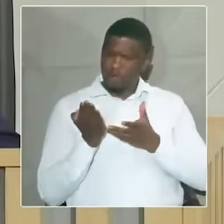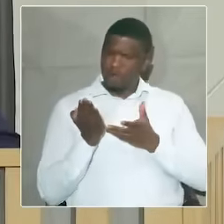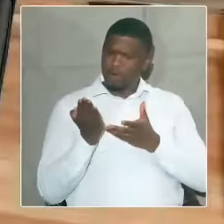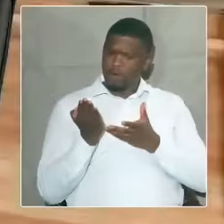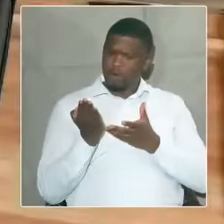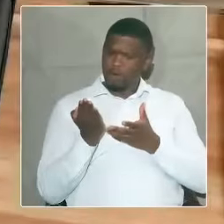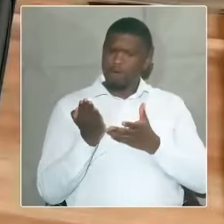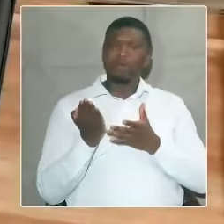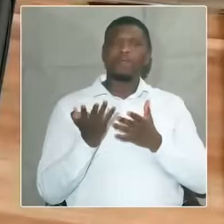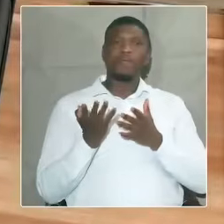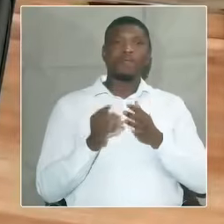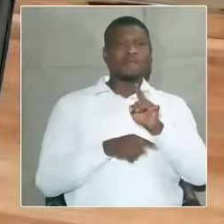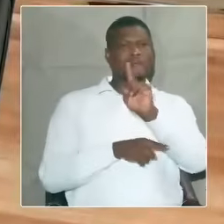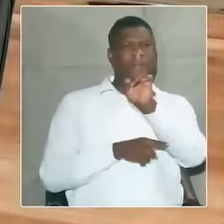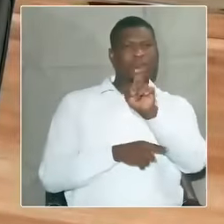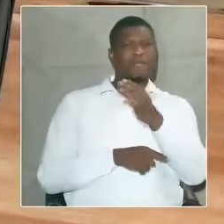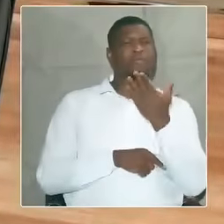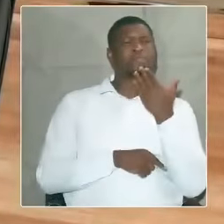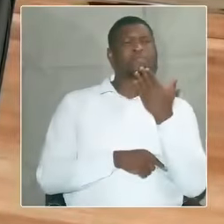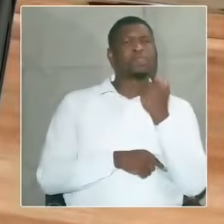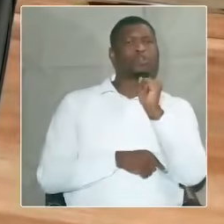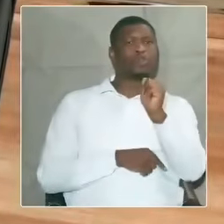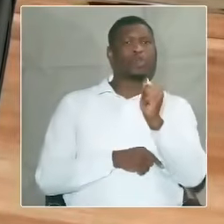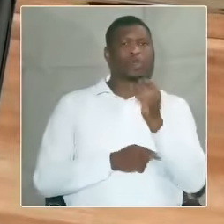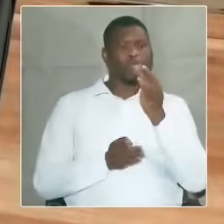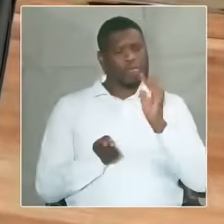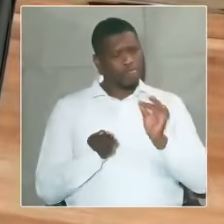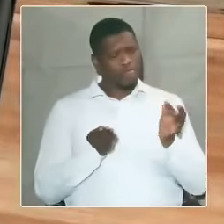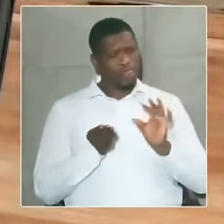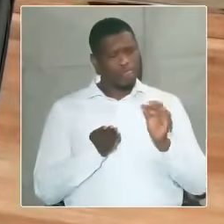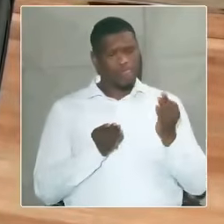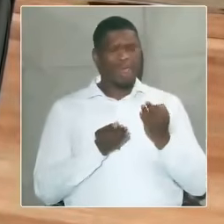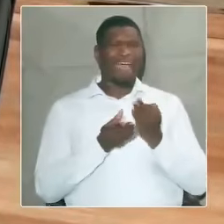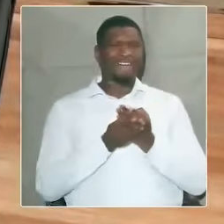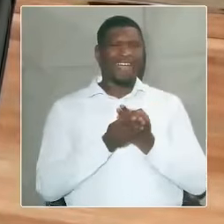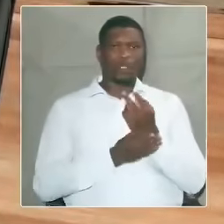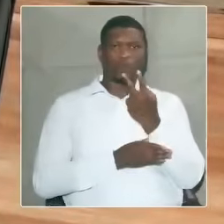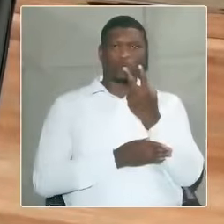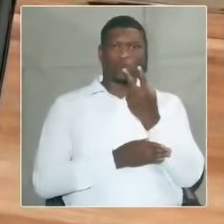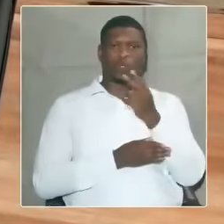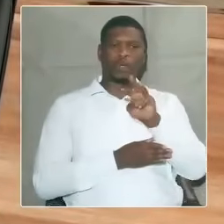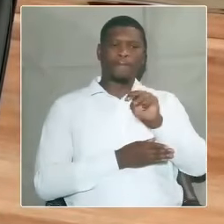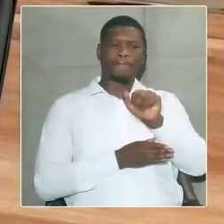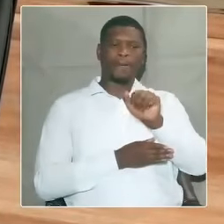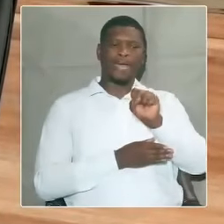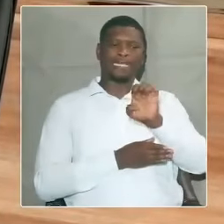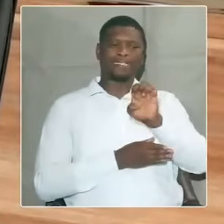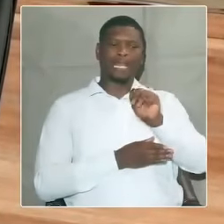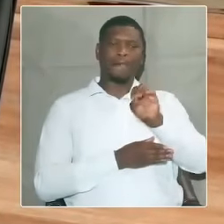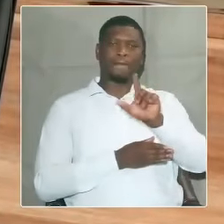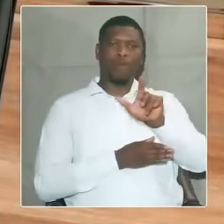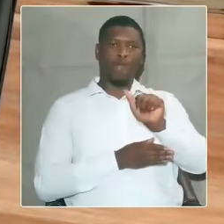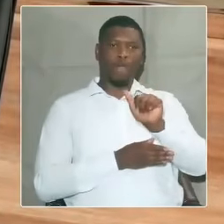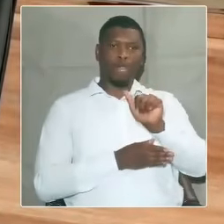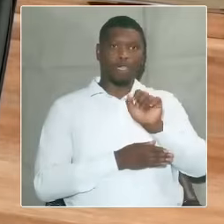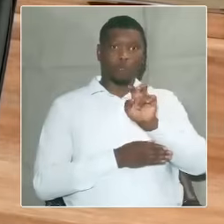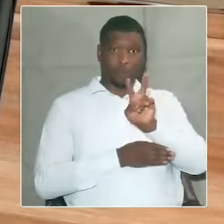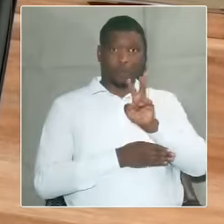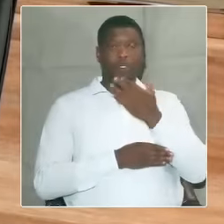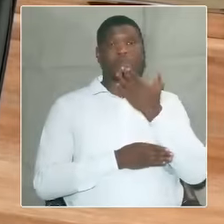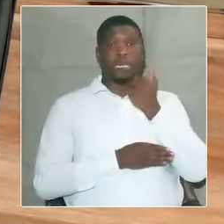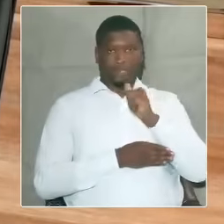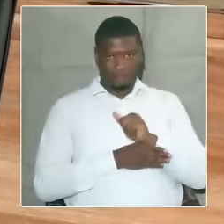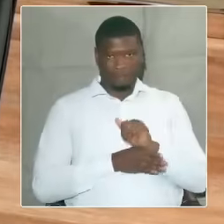you to go to file 2, Masemola 2, annexure SFM